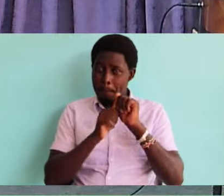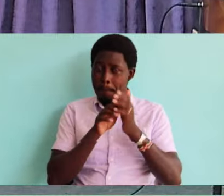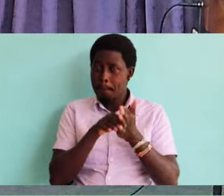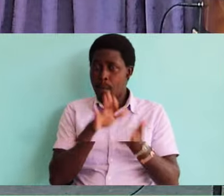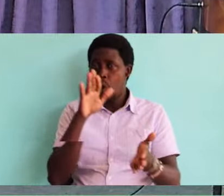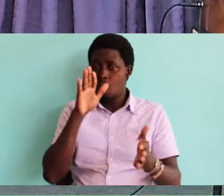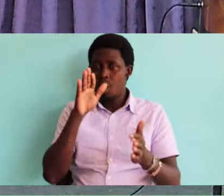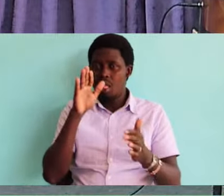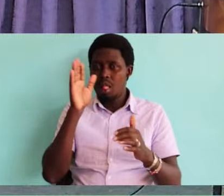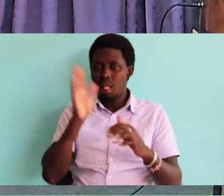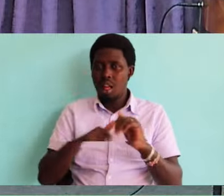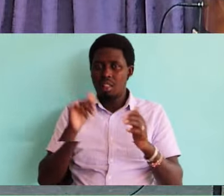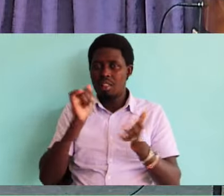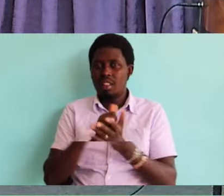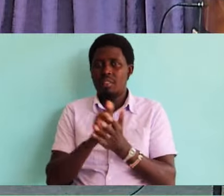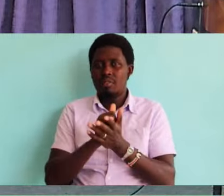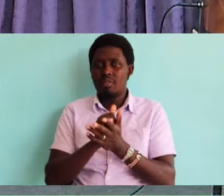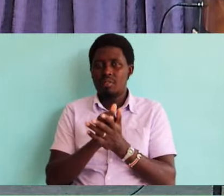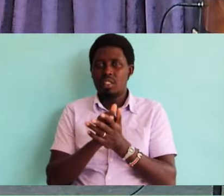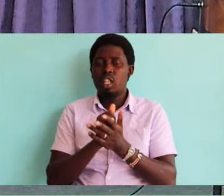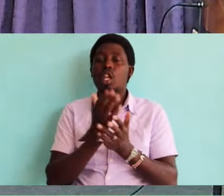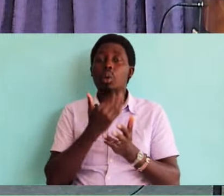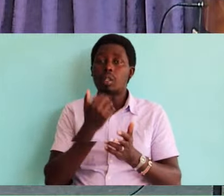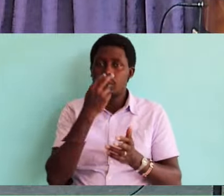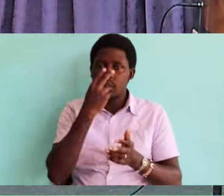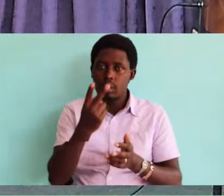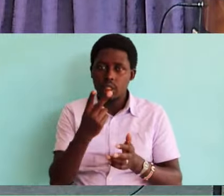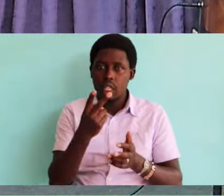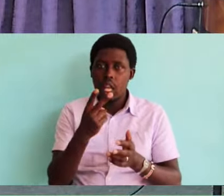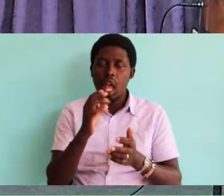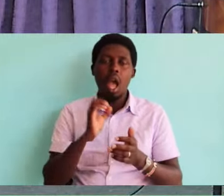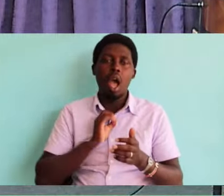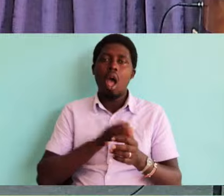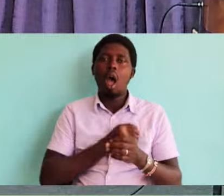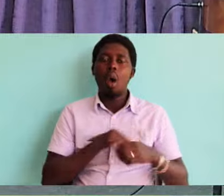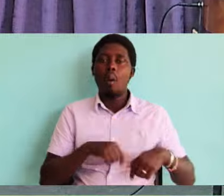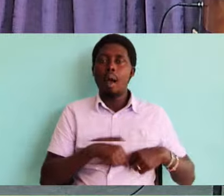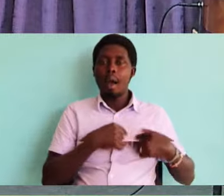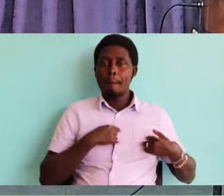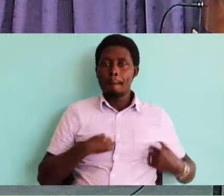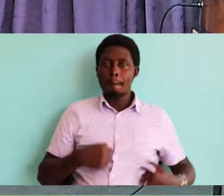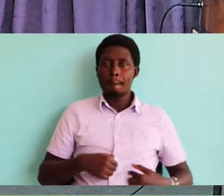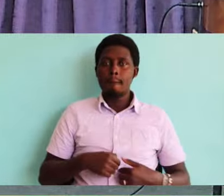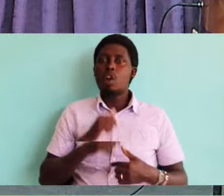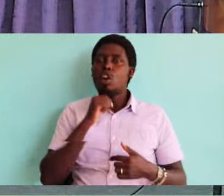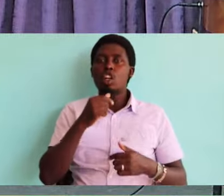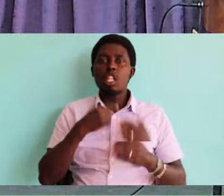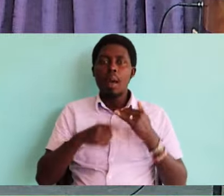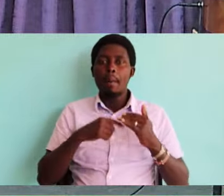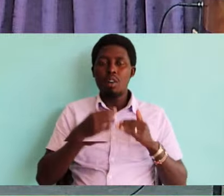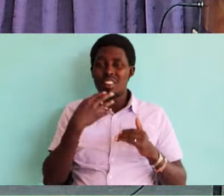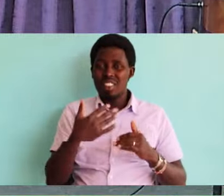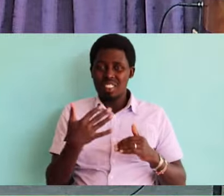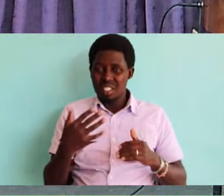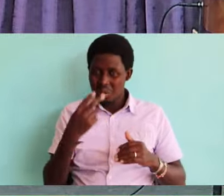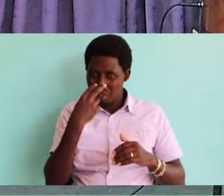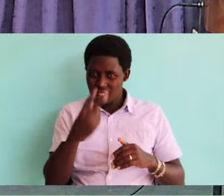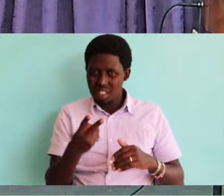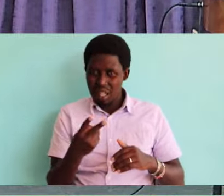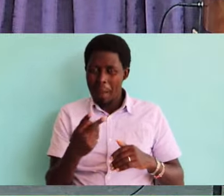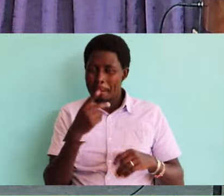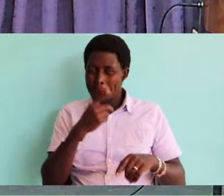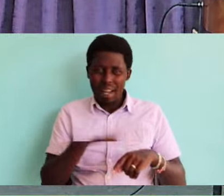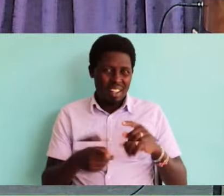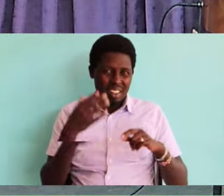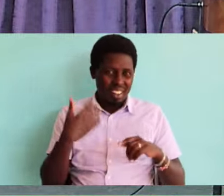that. He wants to see our hearts. It should not be about the things we do for God, but the